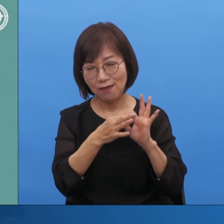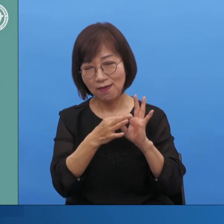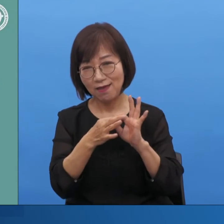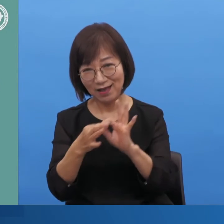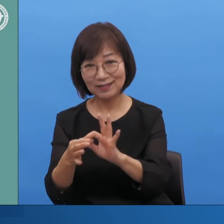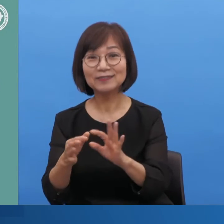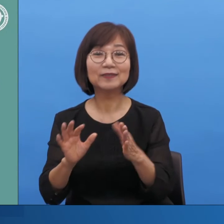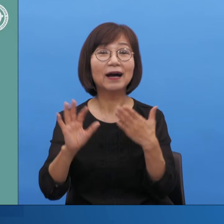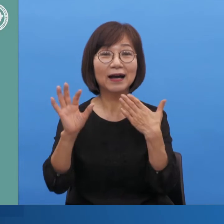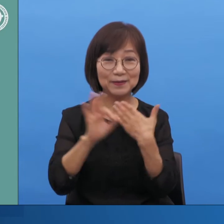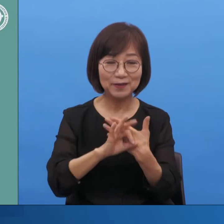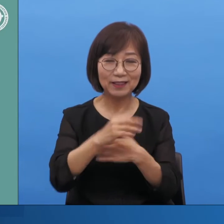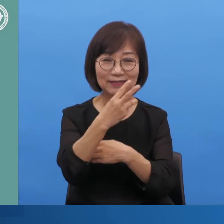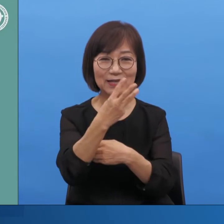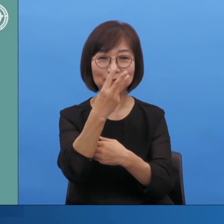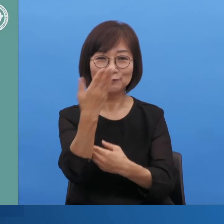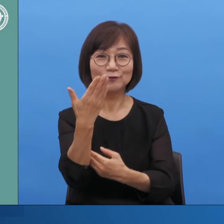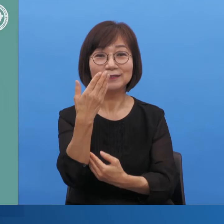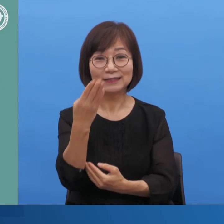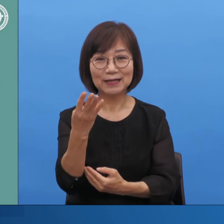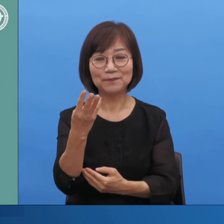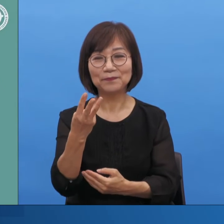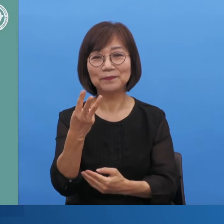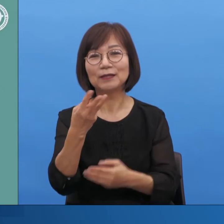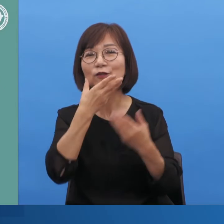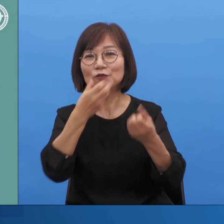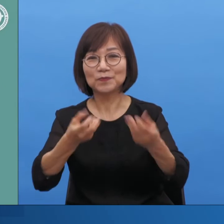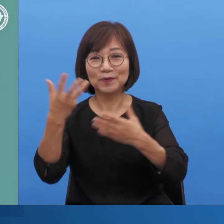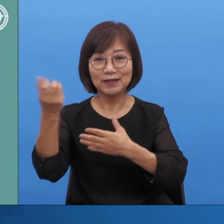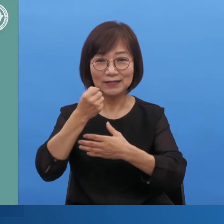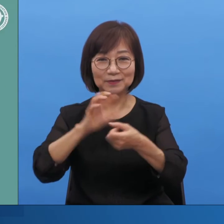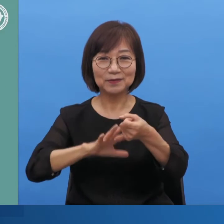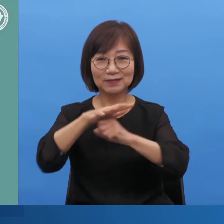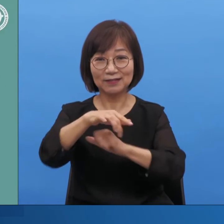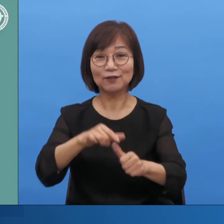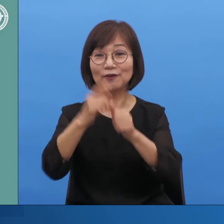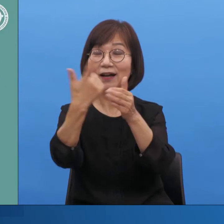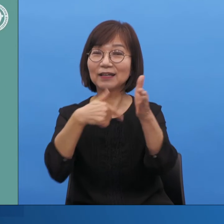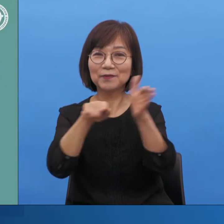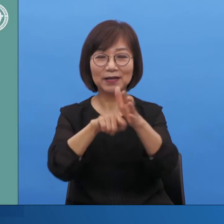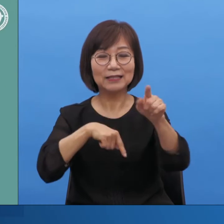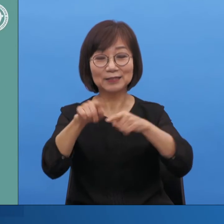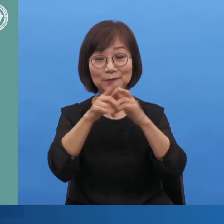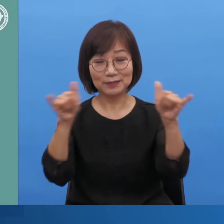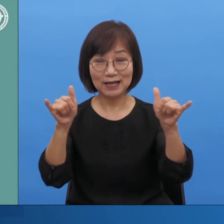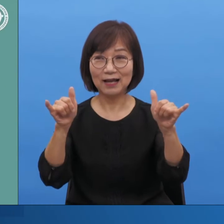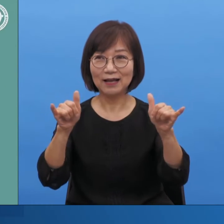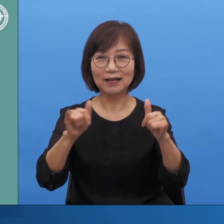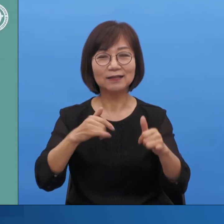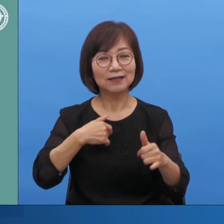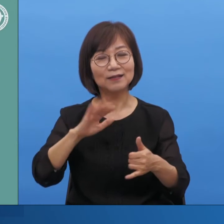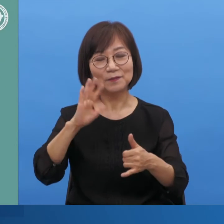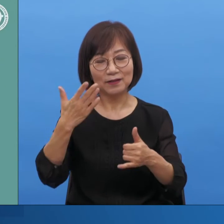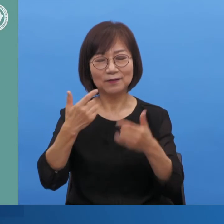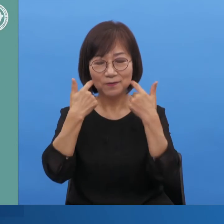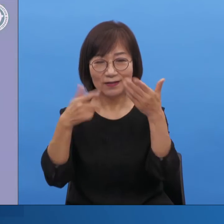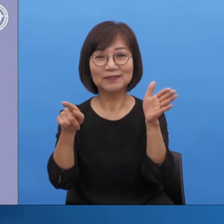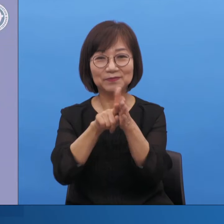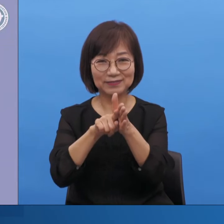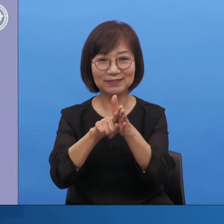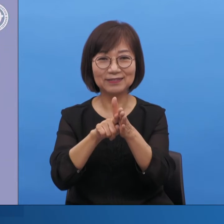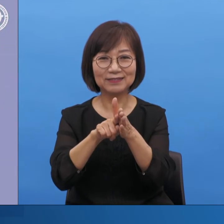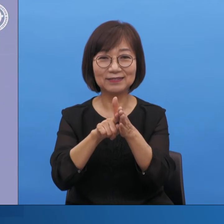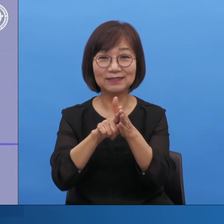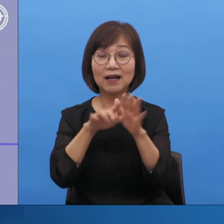portion, I am sure that I will be raised as a leader to save the world with the blessing of 393.